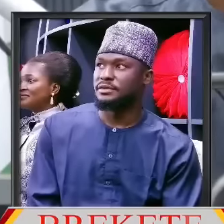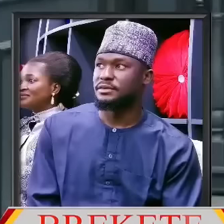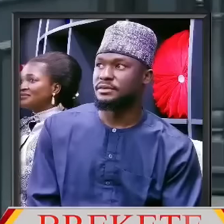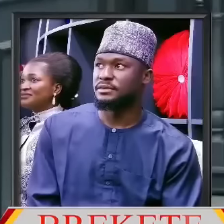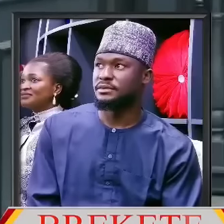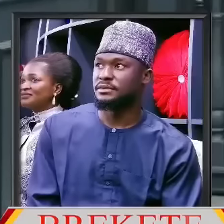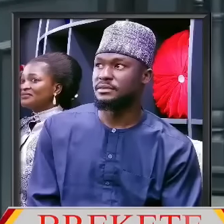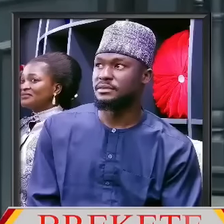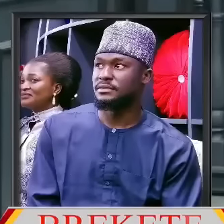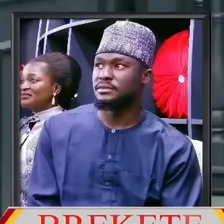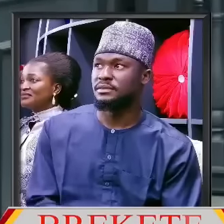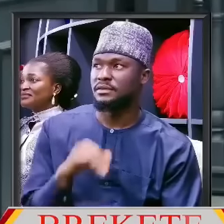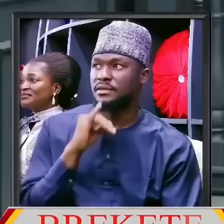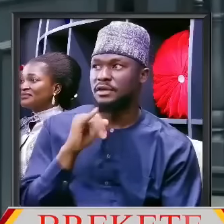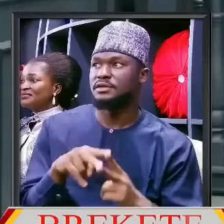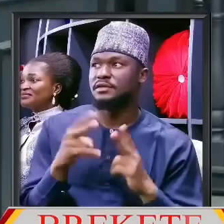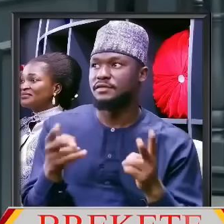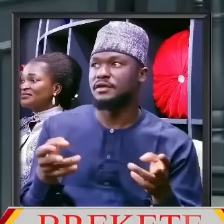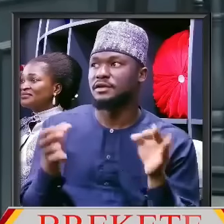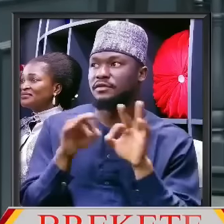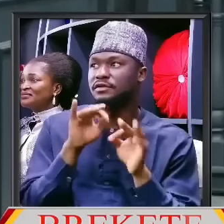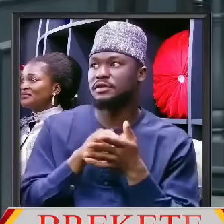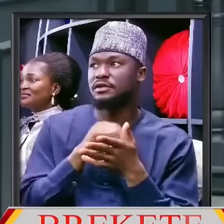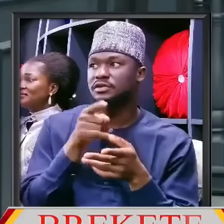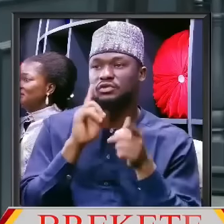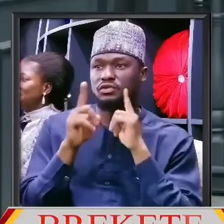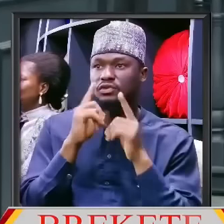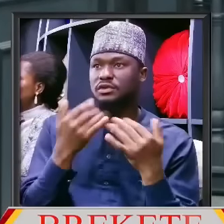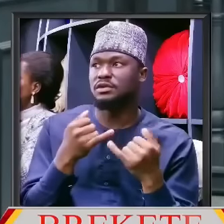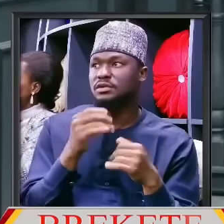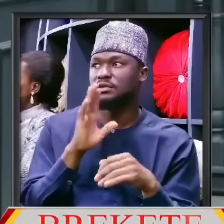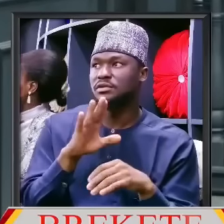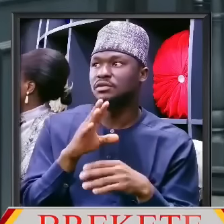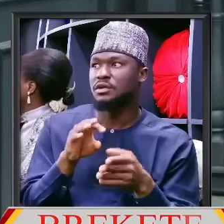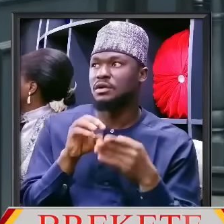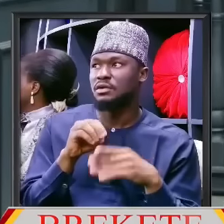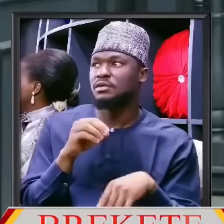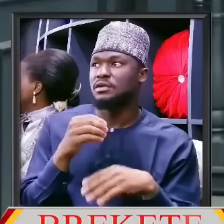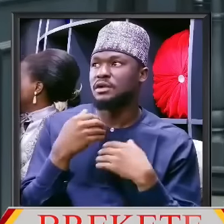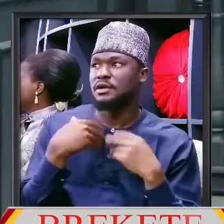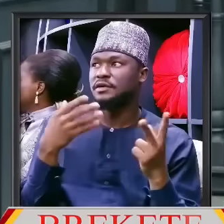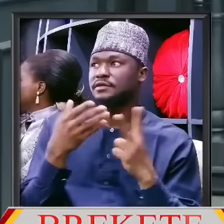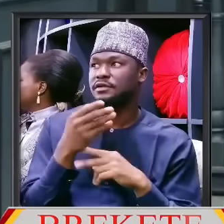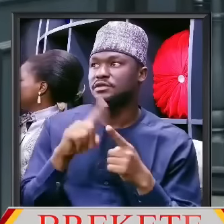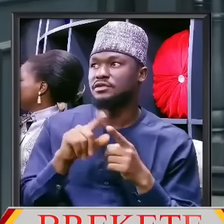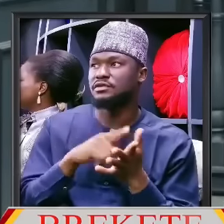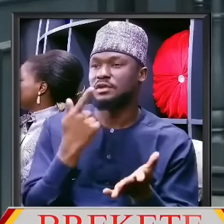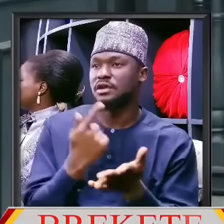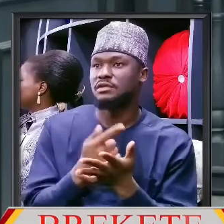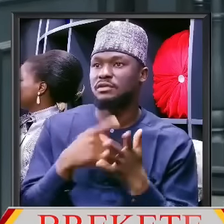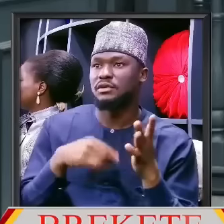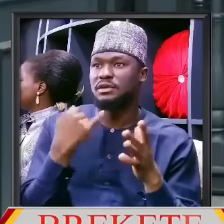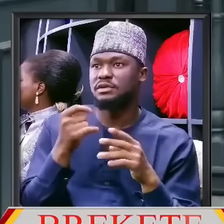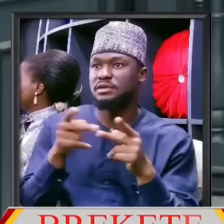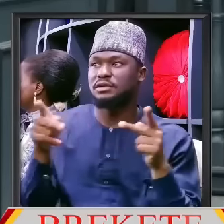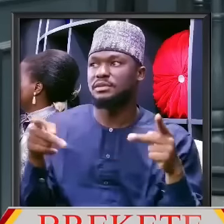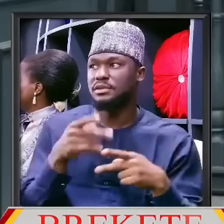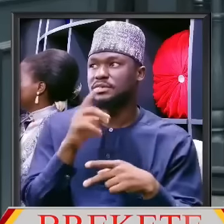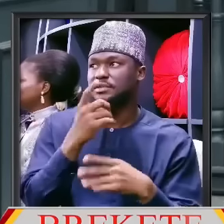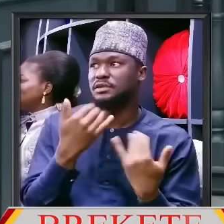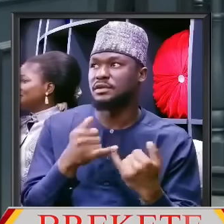Okay. It's even important on our way talk now. How on our own picking don't reach to graduate or on the wait, waiting be the